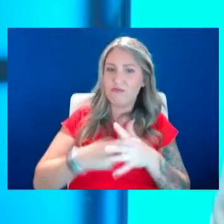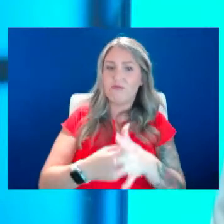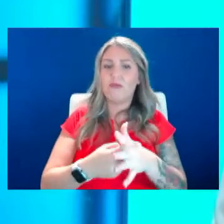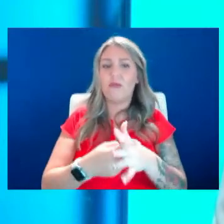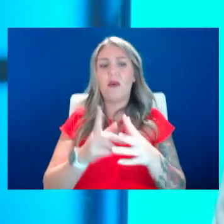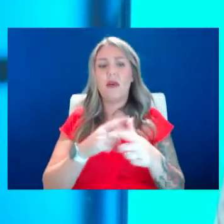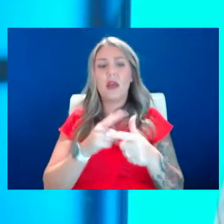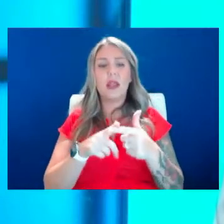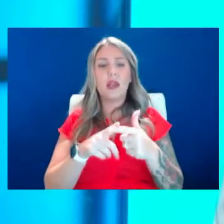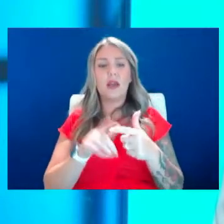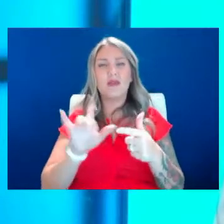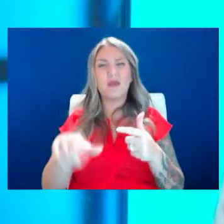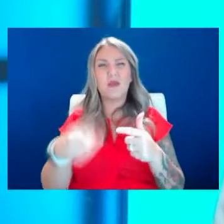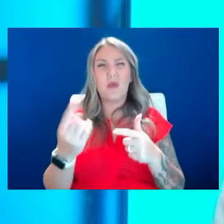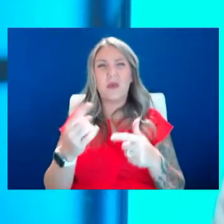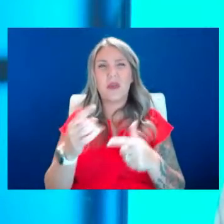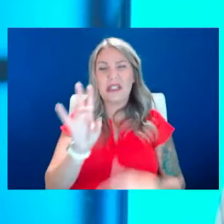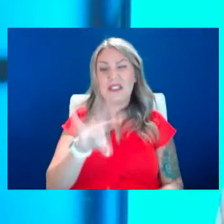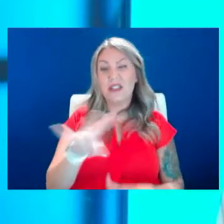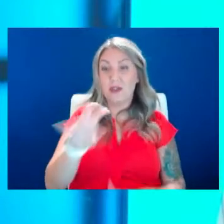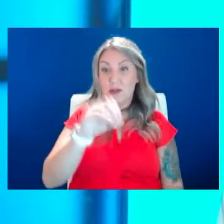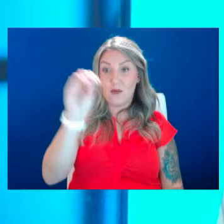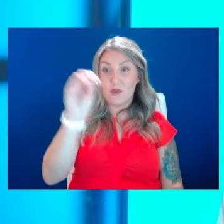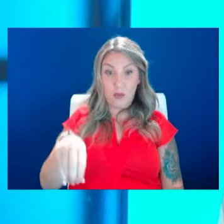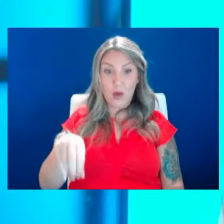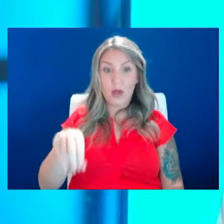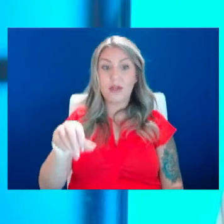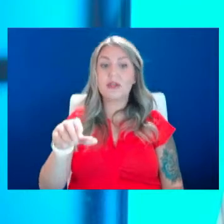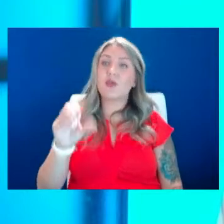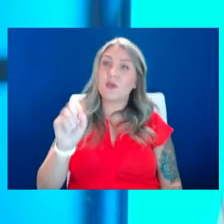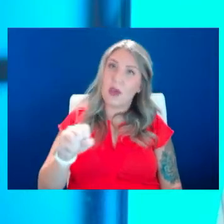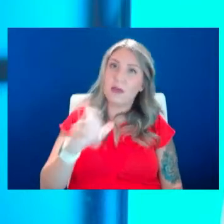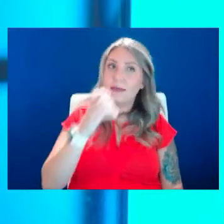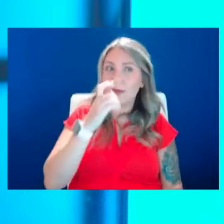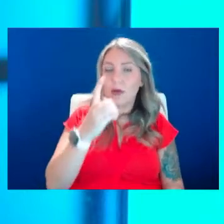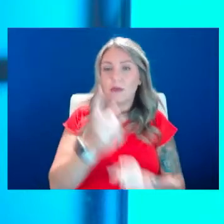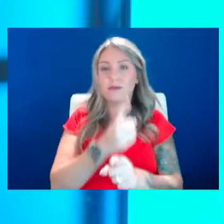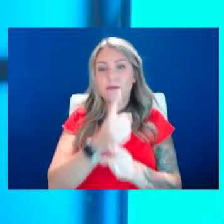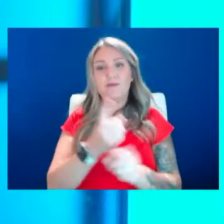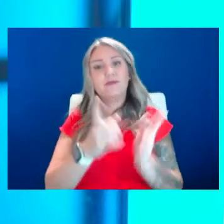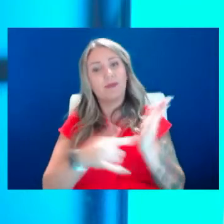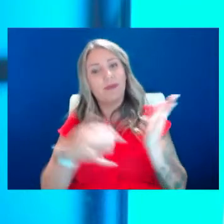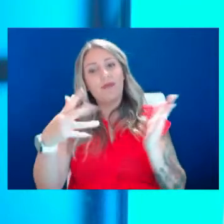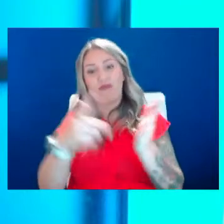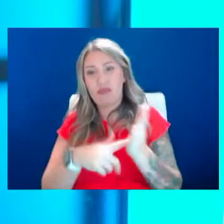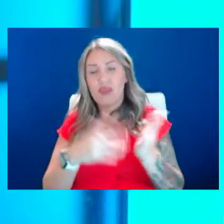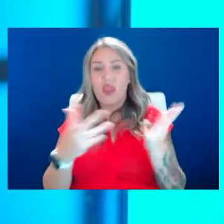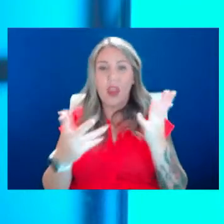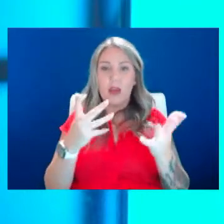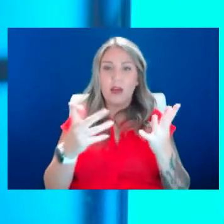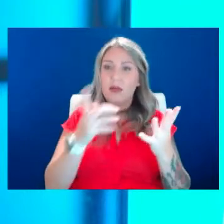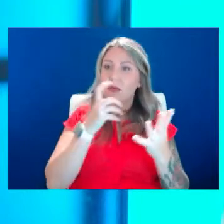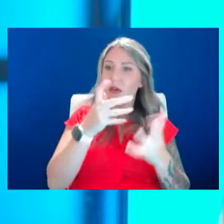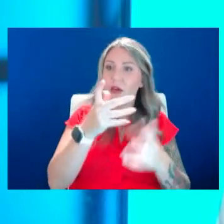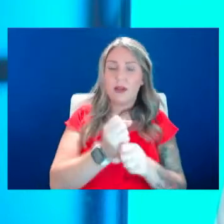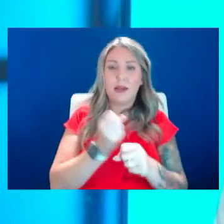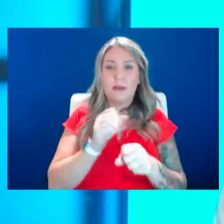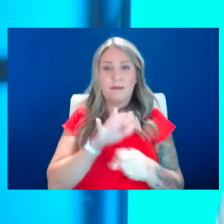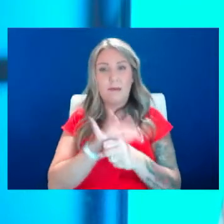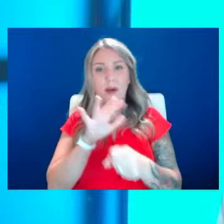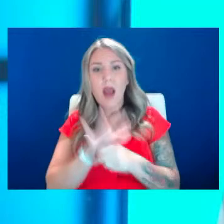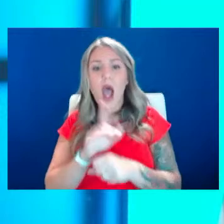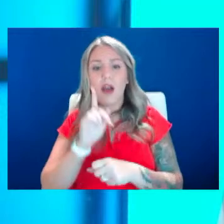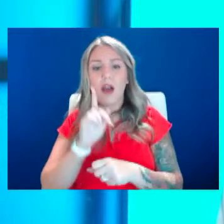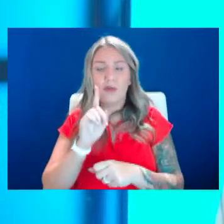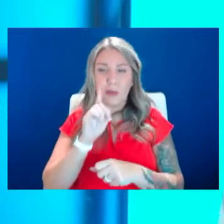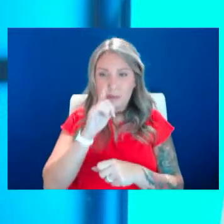that was only at about 77%. So there are inaccuracies there. Sometimes it is operator error, getting an adequate sample, but also getting